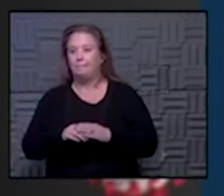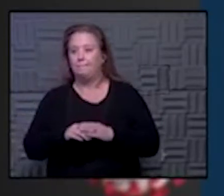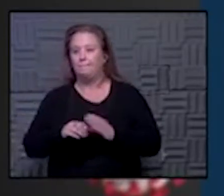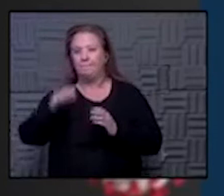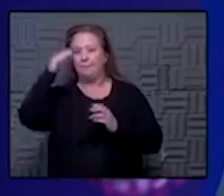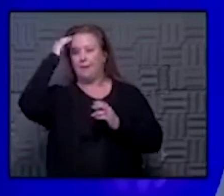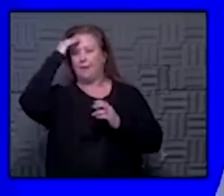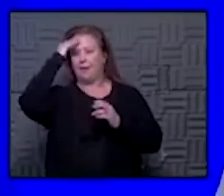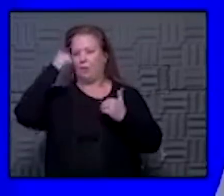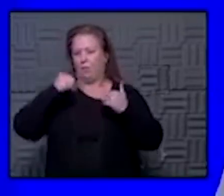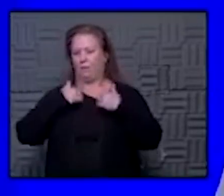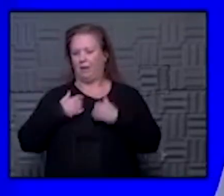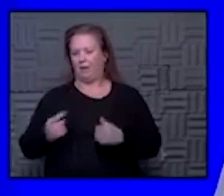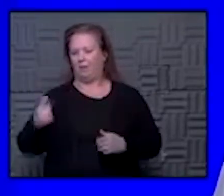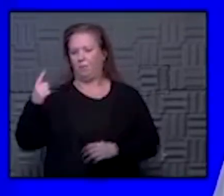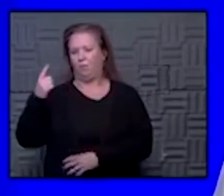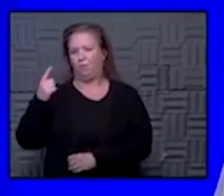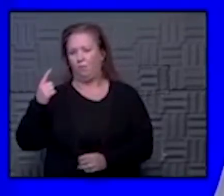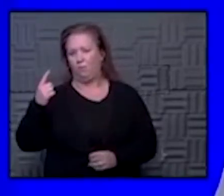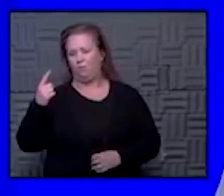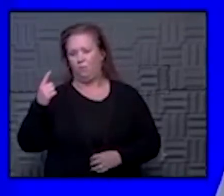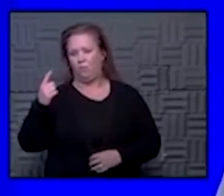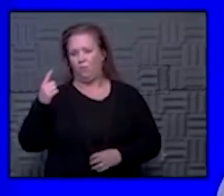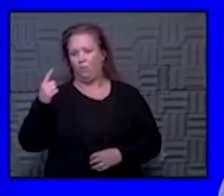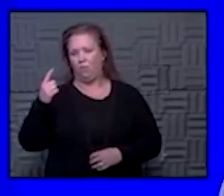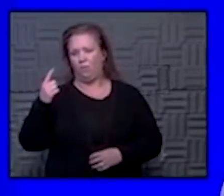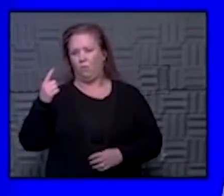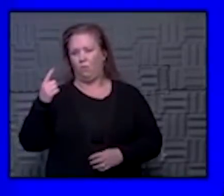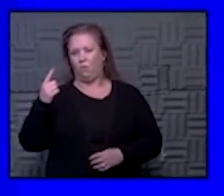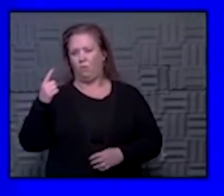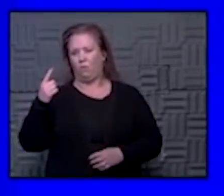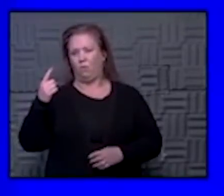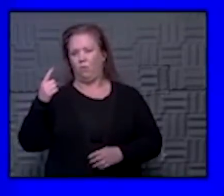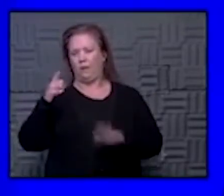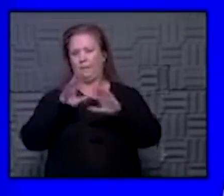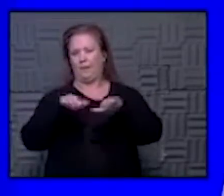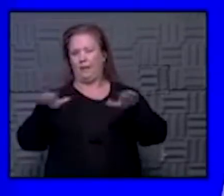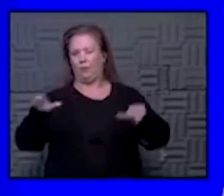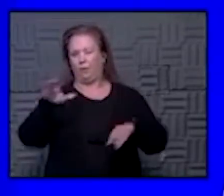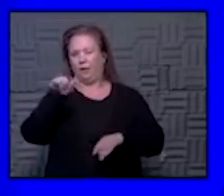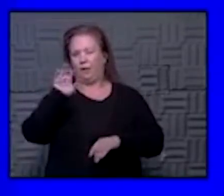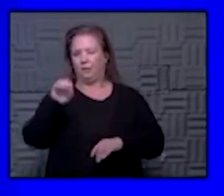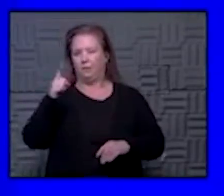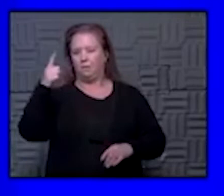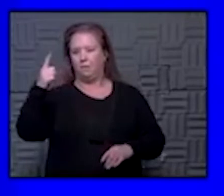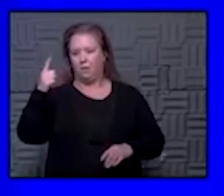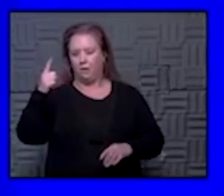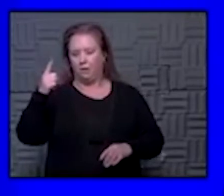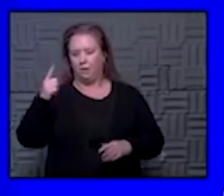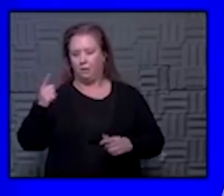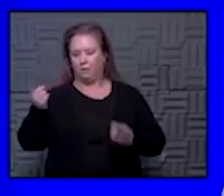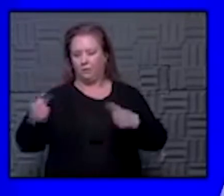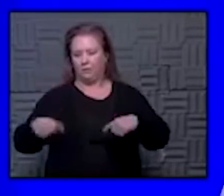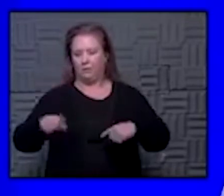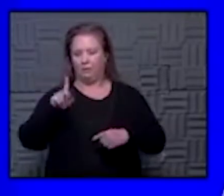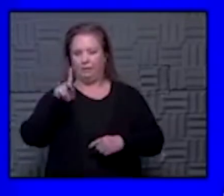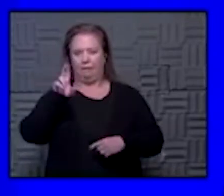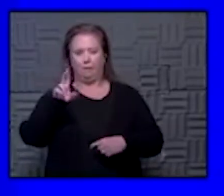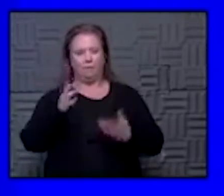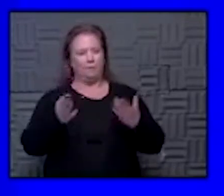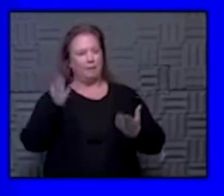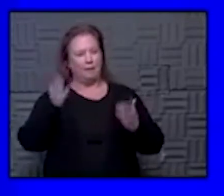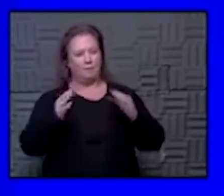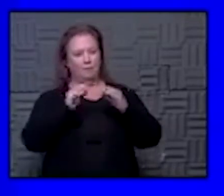I know that we've had at least one more who would be considered a pediatric case who was here. There may have been